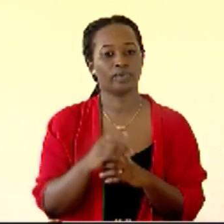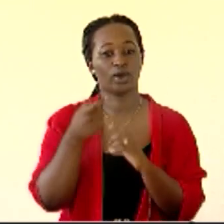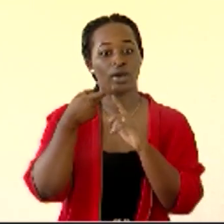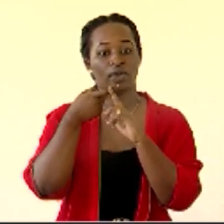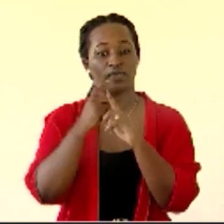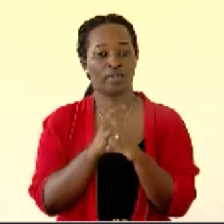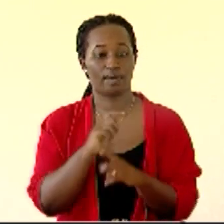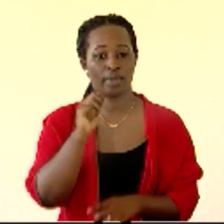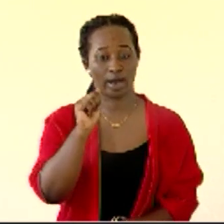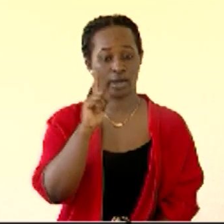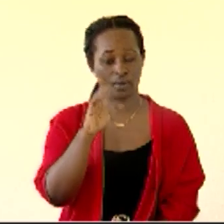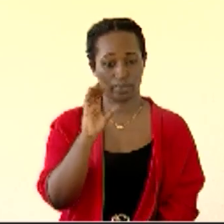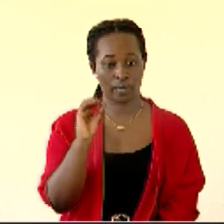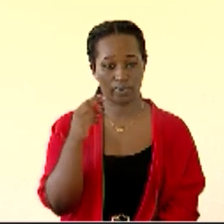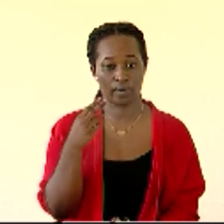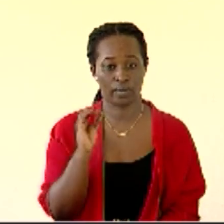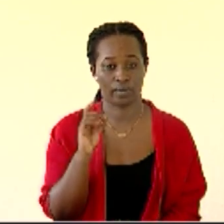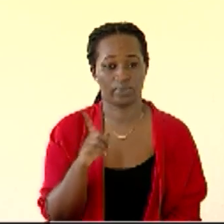From alcohol